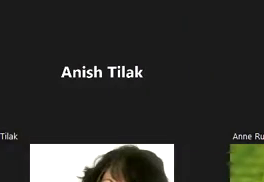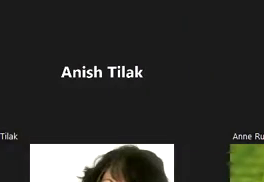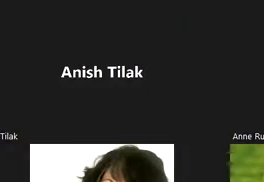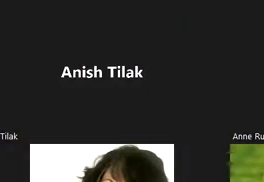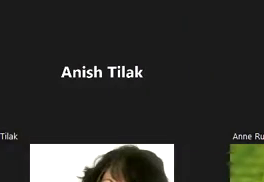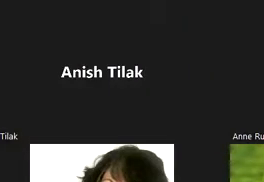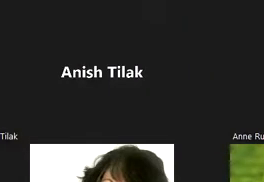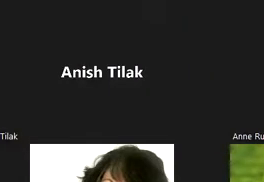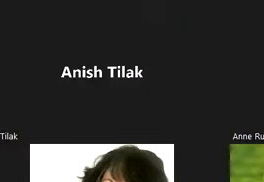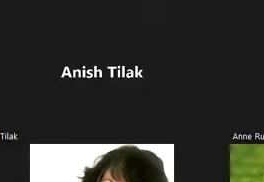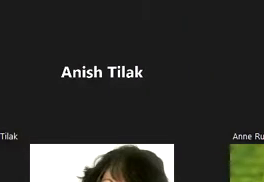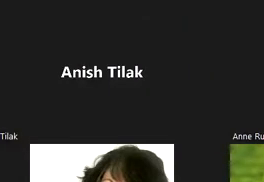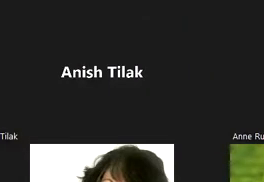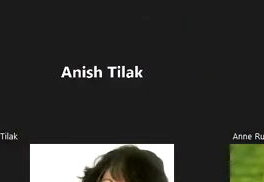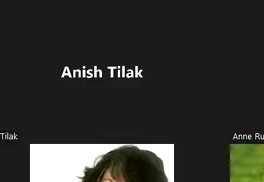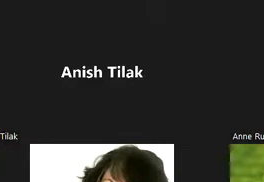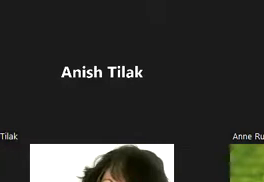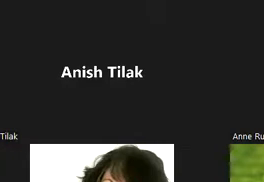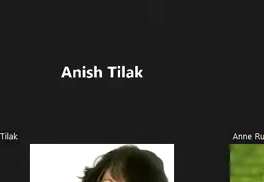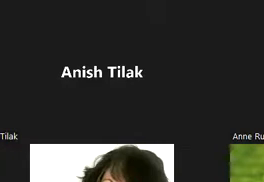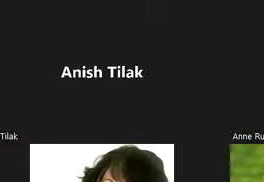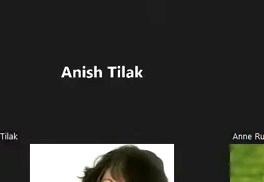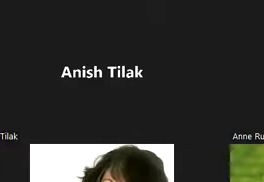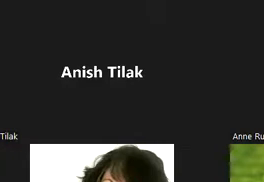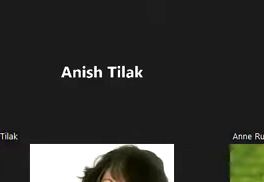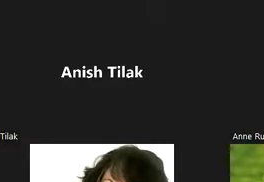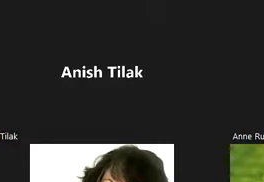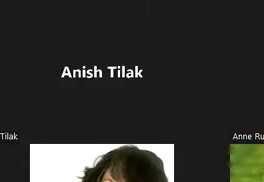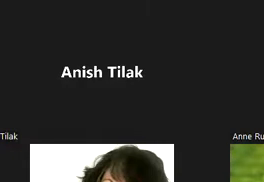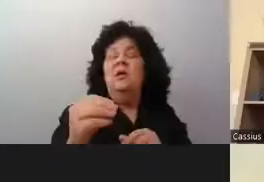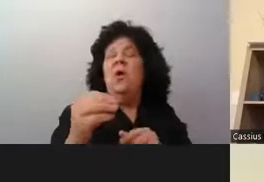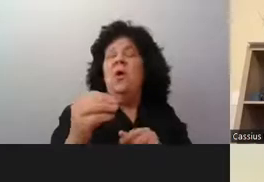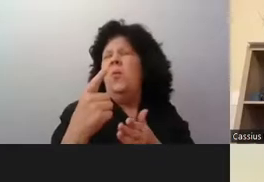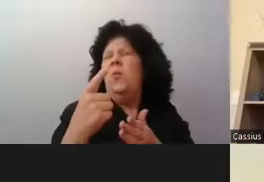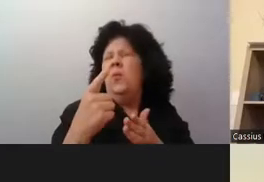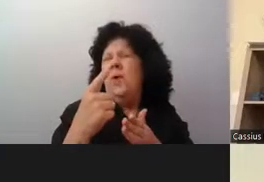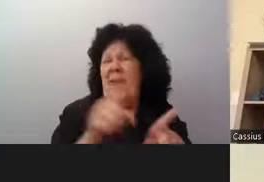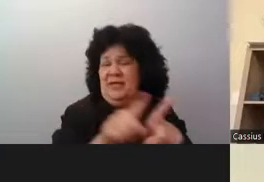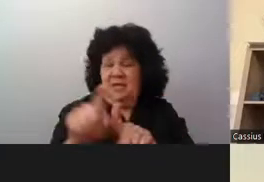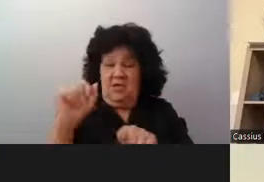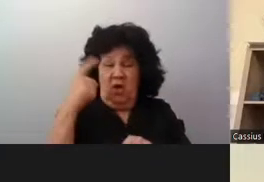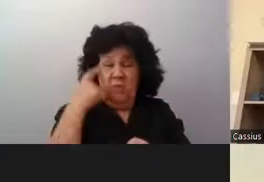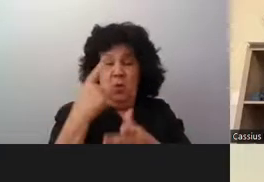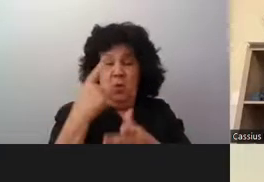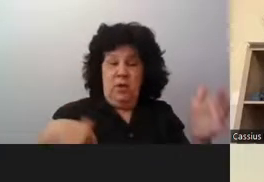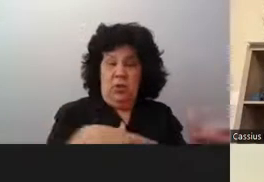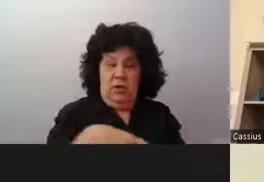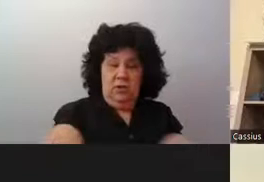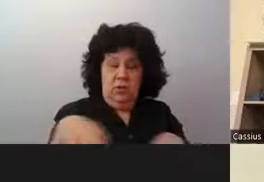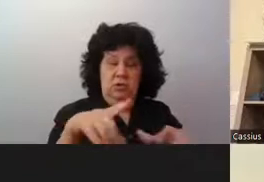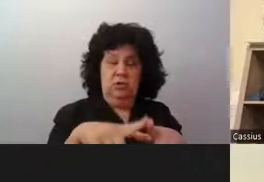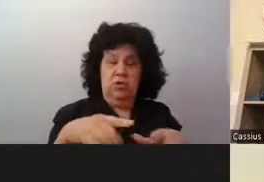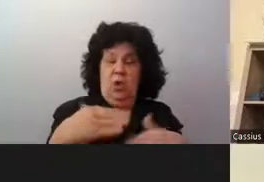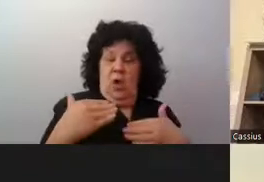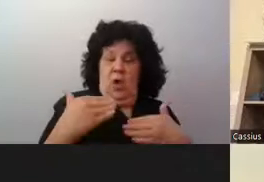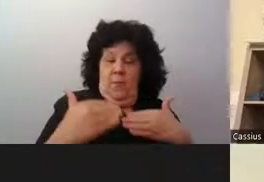already talked a little bit about measurement. What are we doing as a government to move the staggering number of